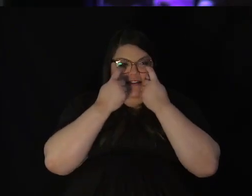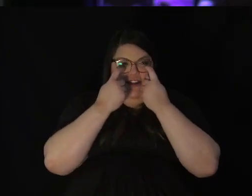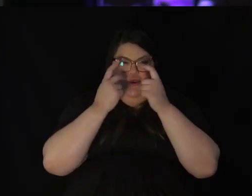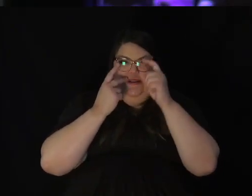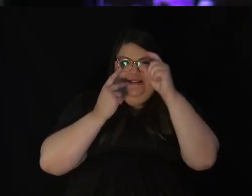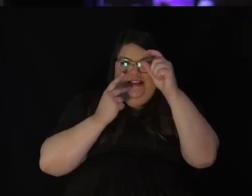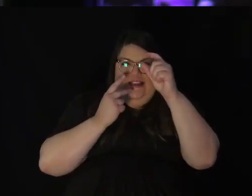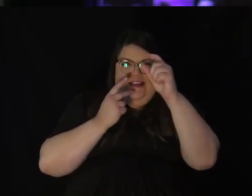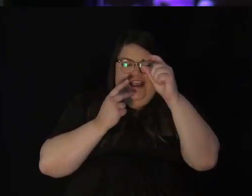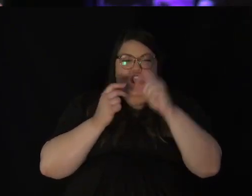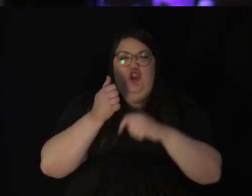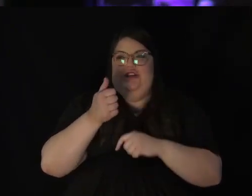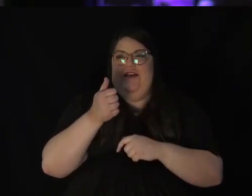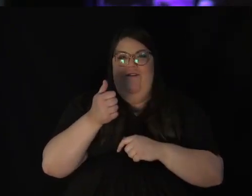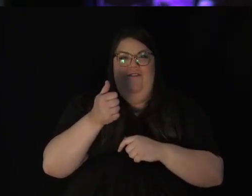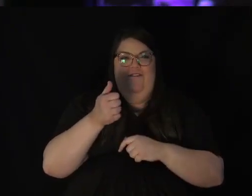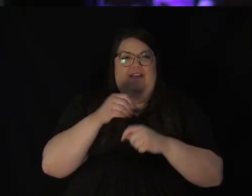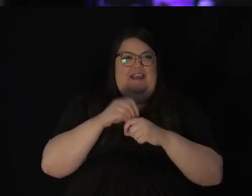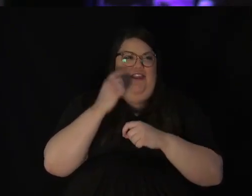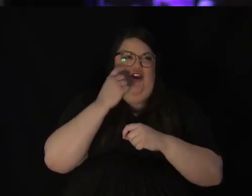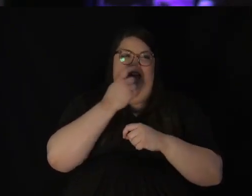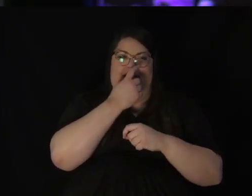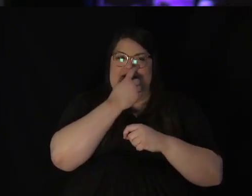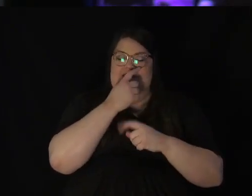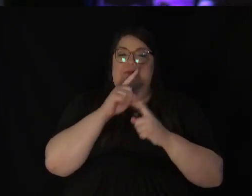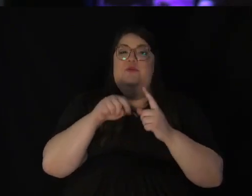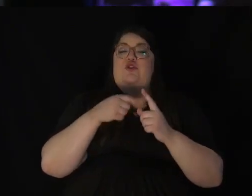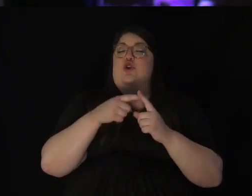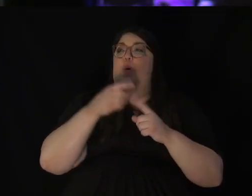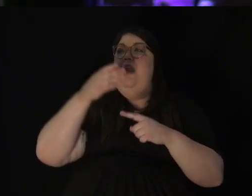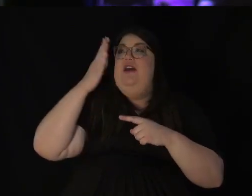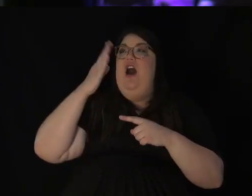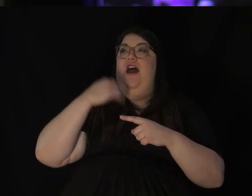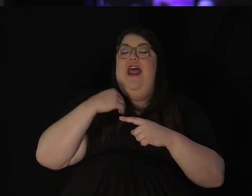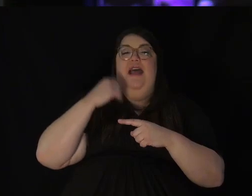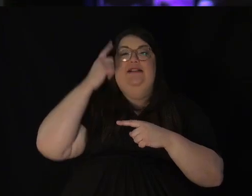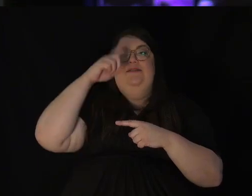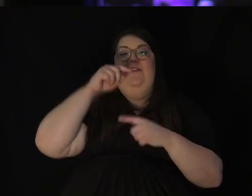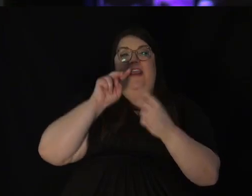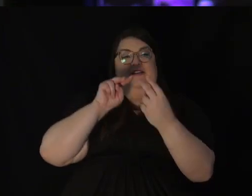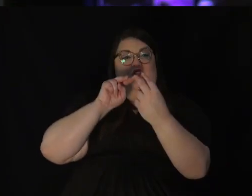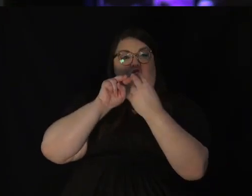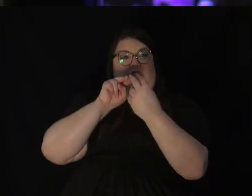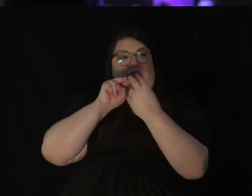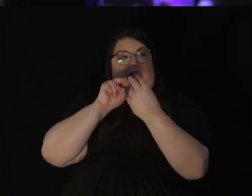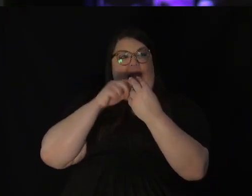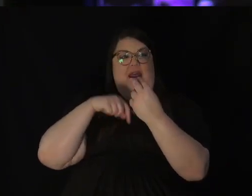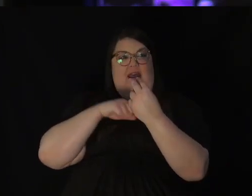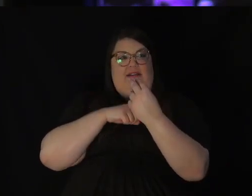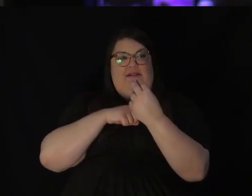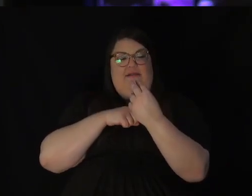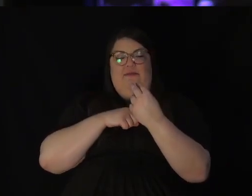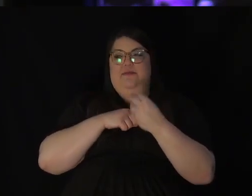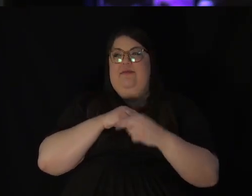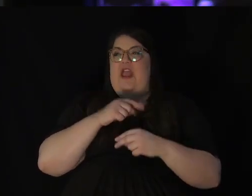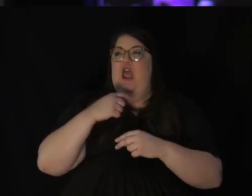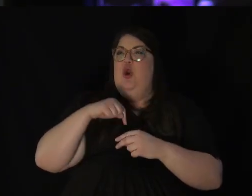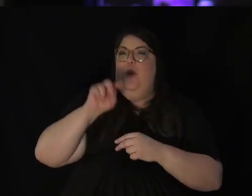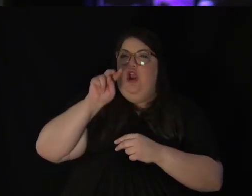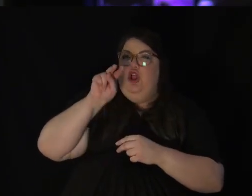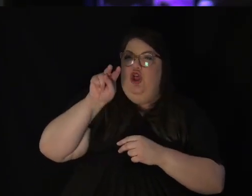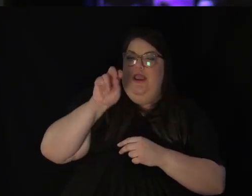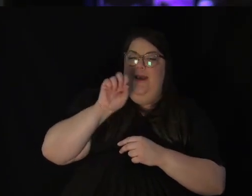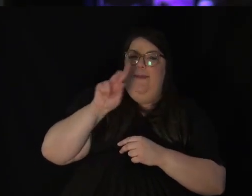eye. So when God has his face turned toward us and looking directly at us, and we are